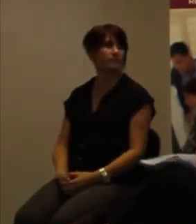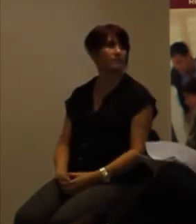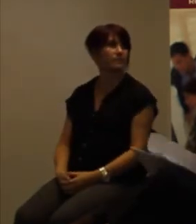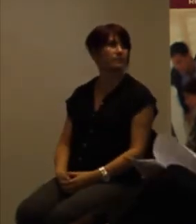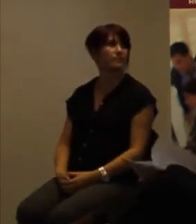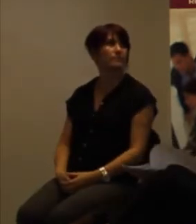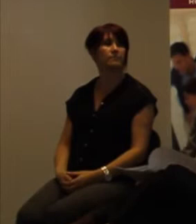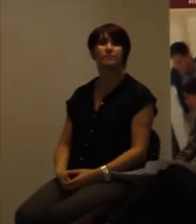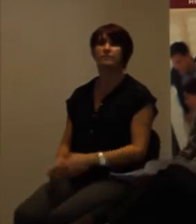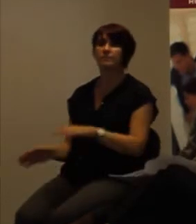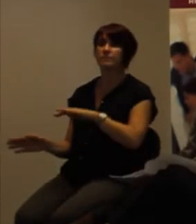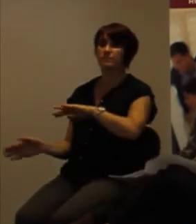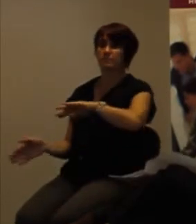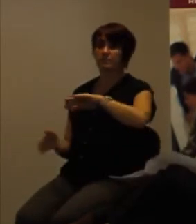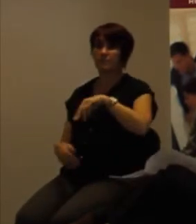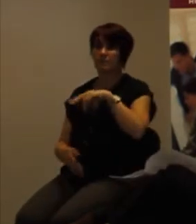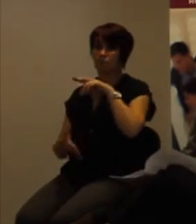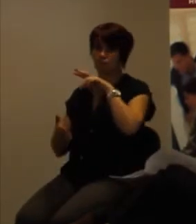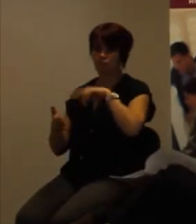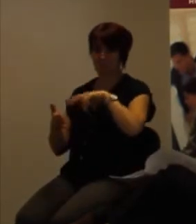Okay, a reader. Now somebody mentioned that they'd